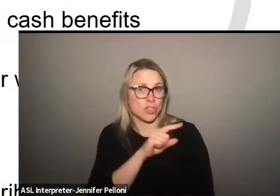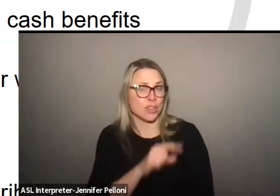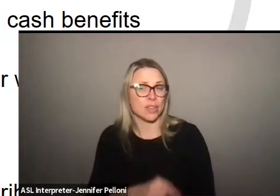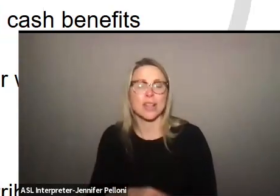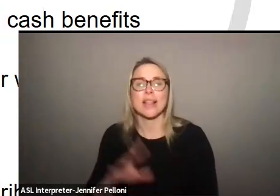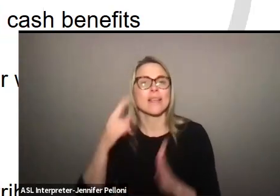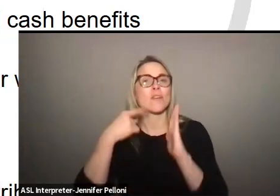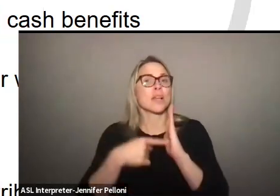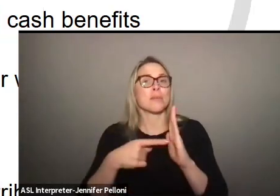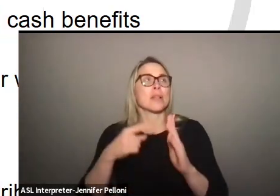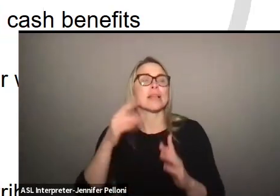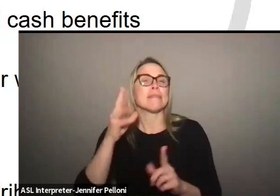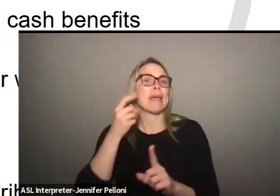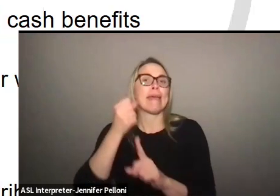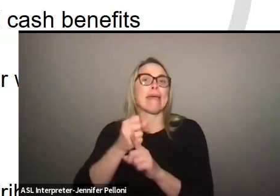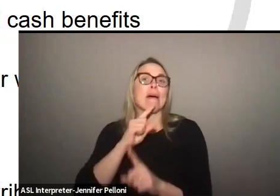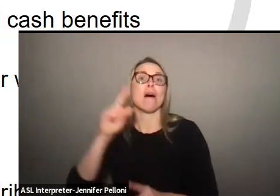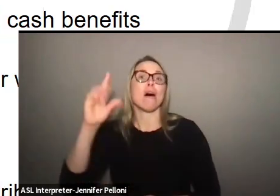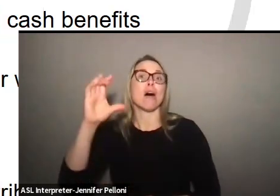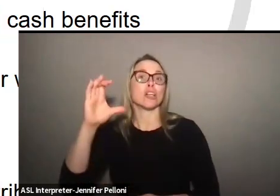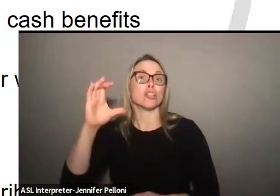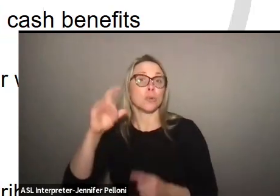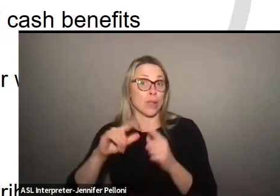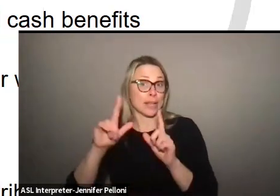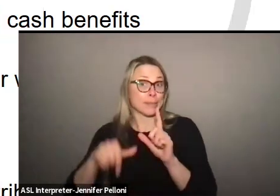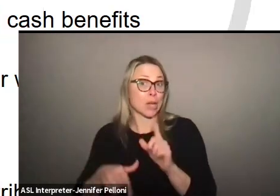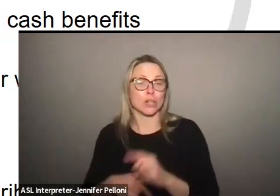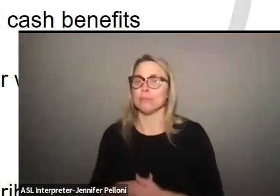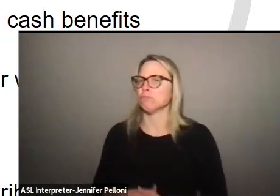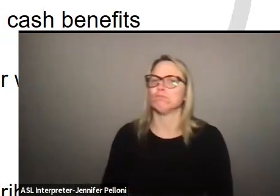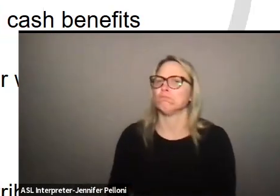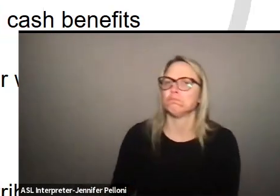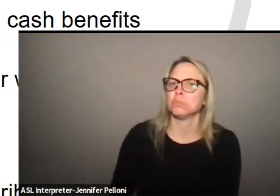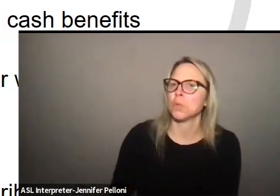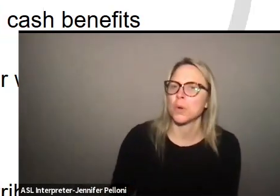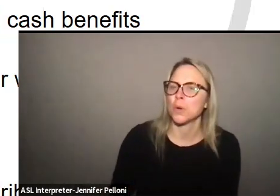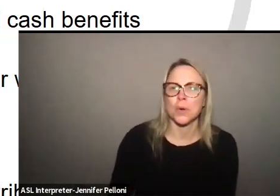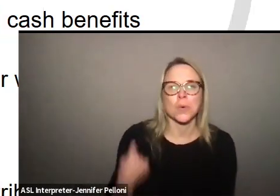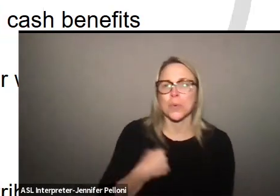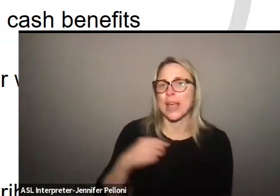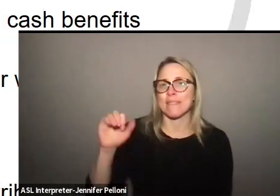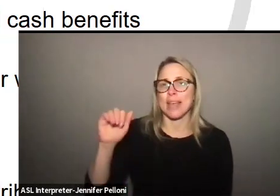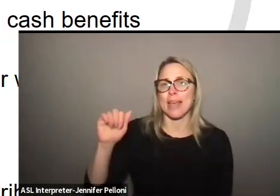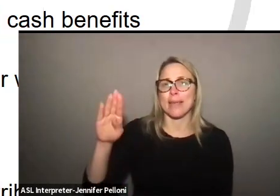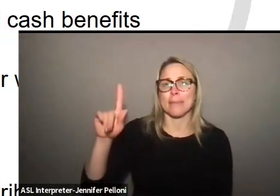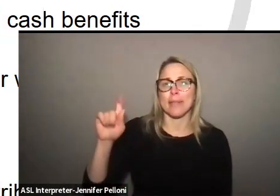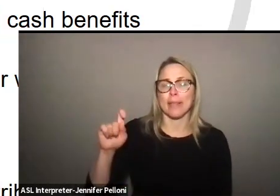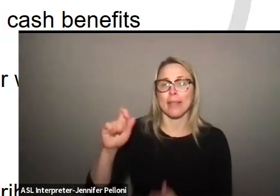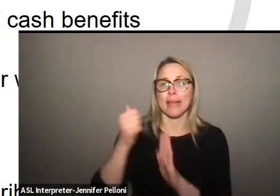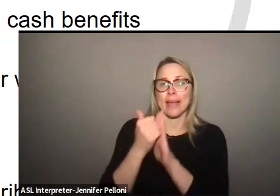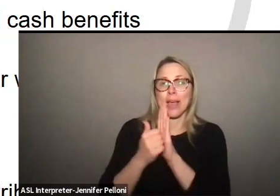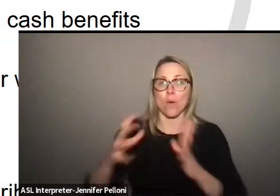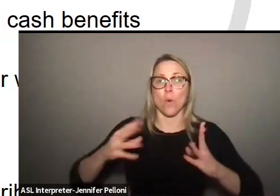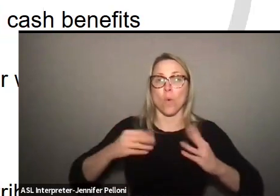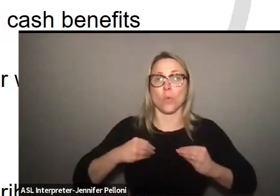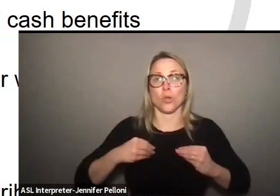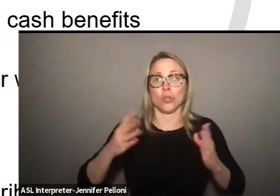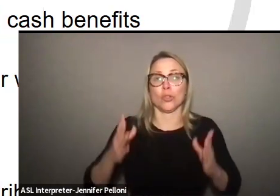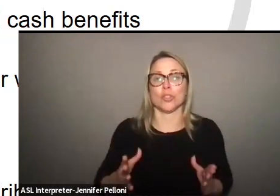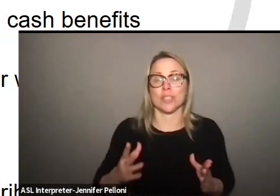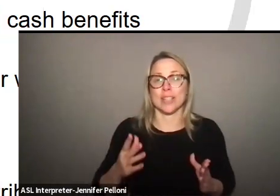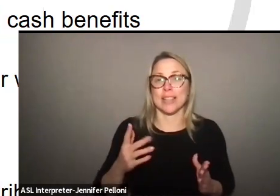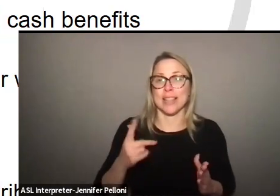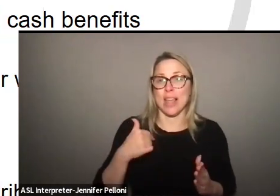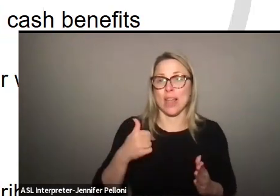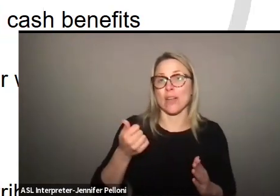Like, is there an expiration date for the? No, we have ABLE account owners that were that are a